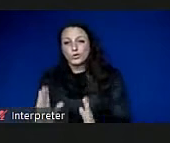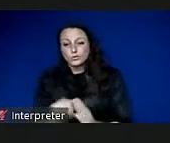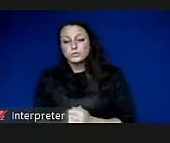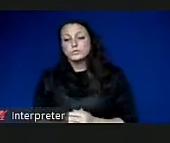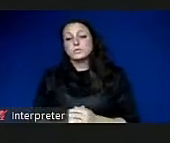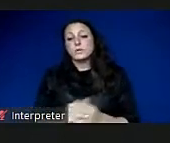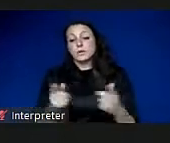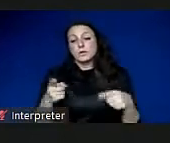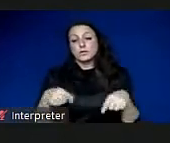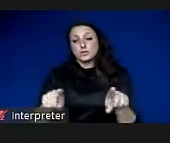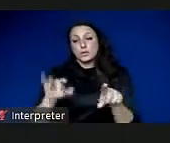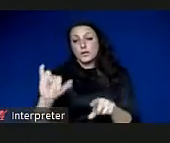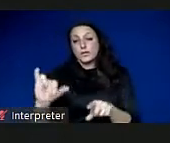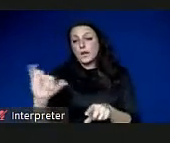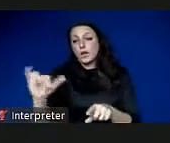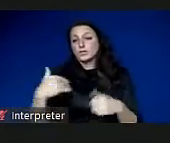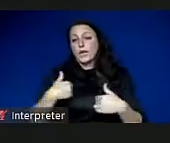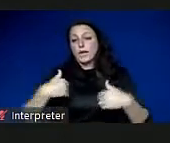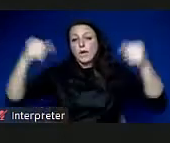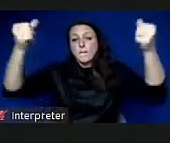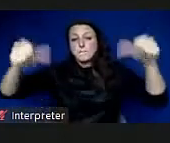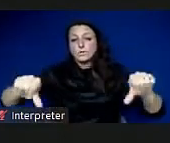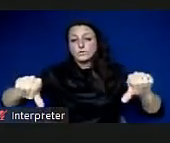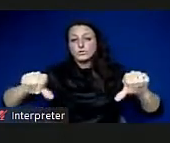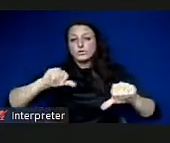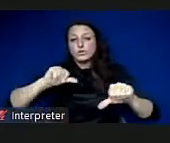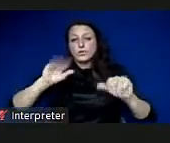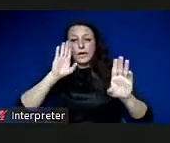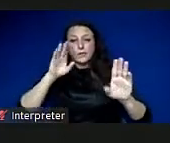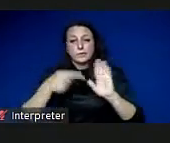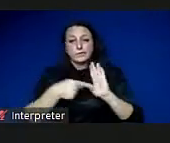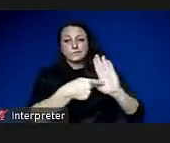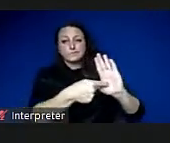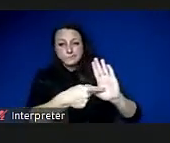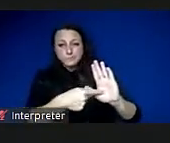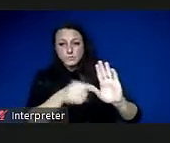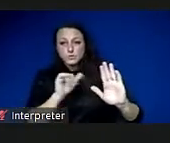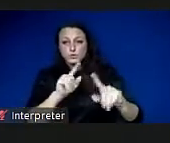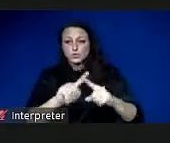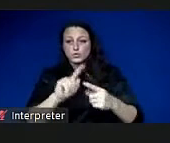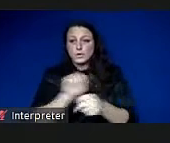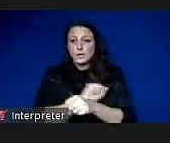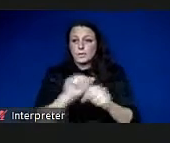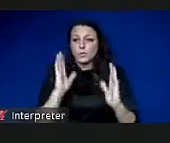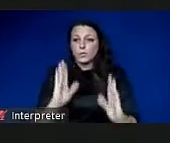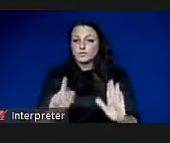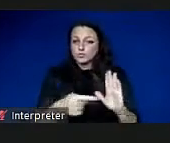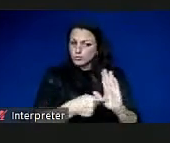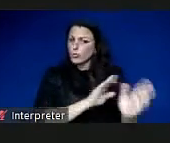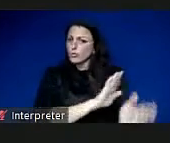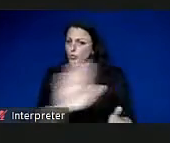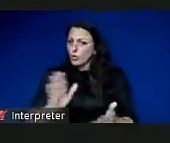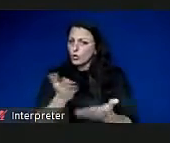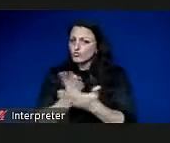time, we also released a poster that was targeted to employees outlining their rights during the public health emergency.